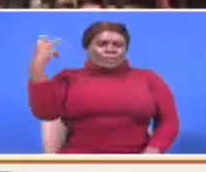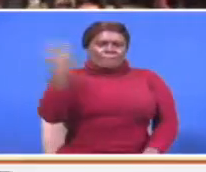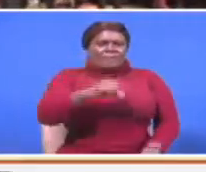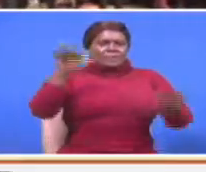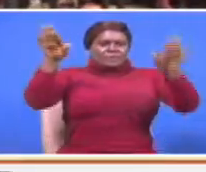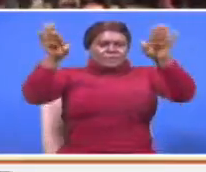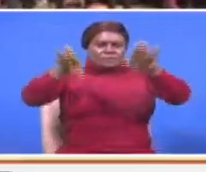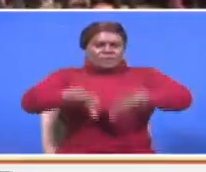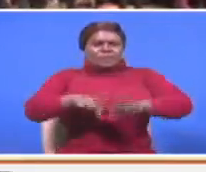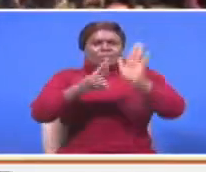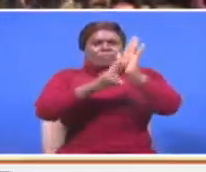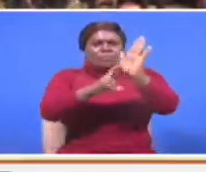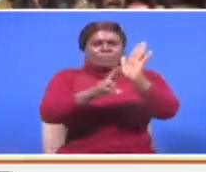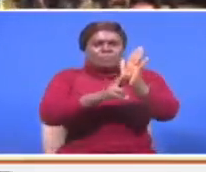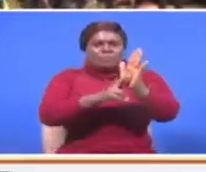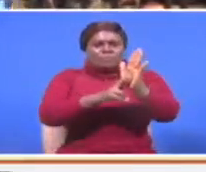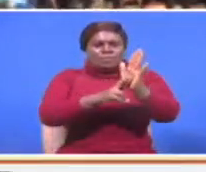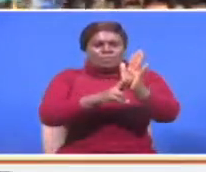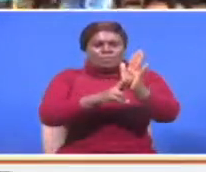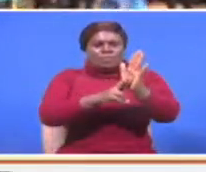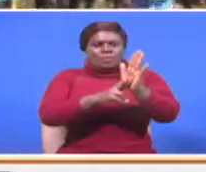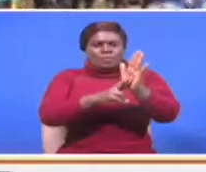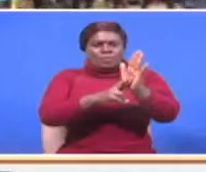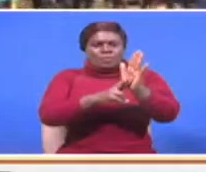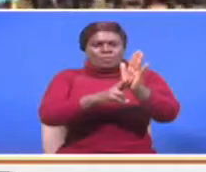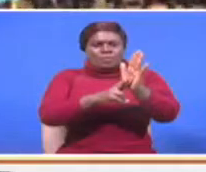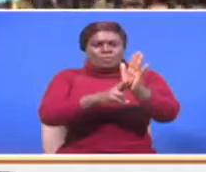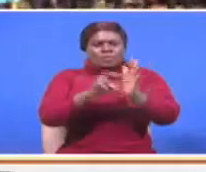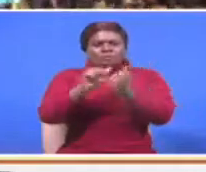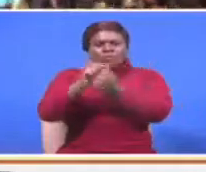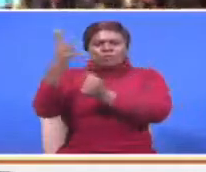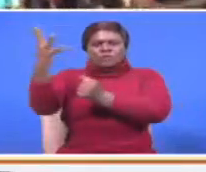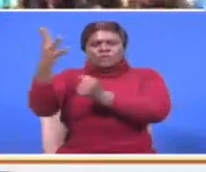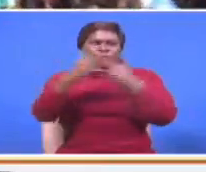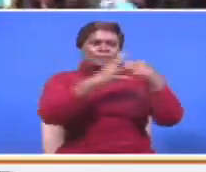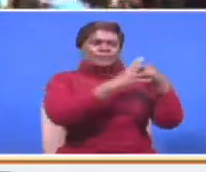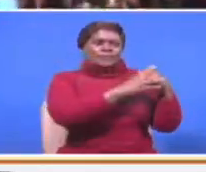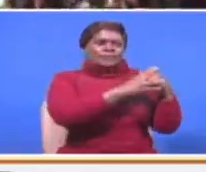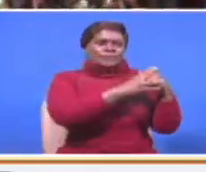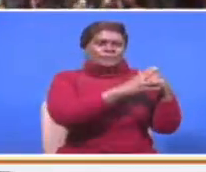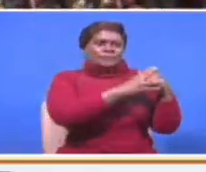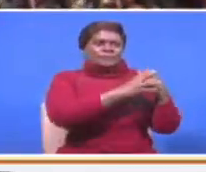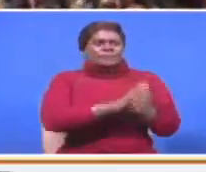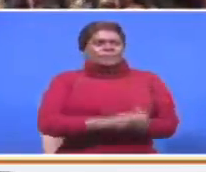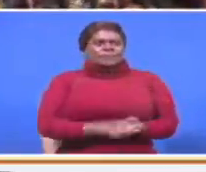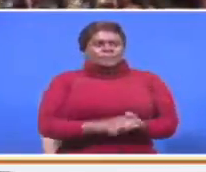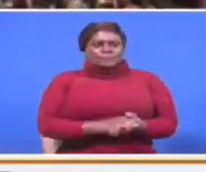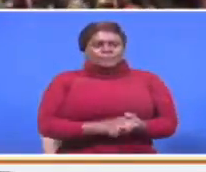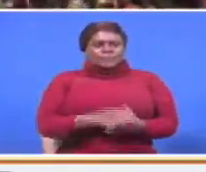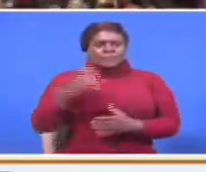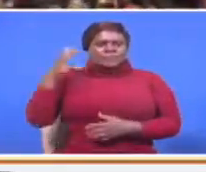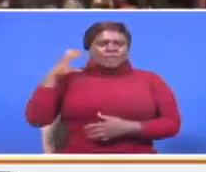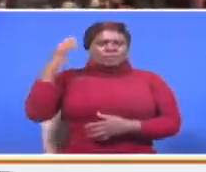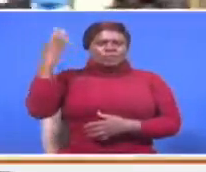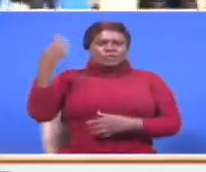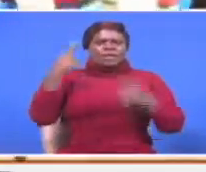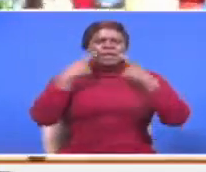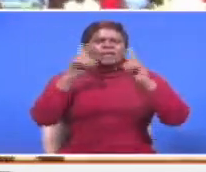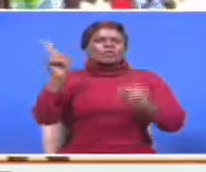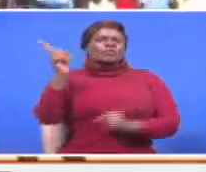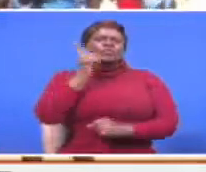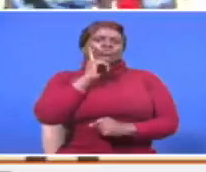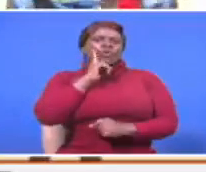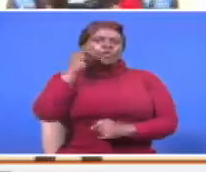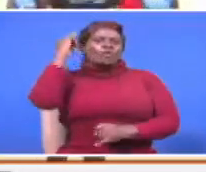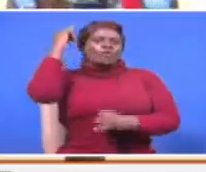Valley representatives St. Bridget Girls 14-9. Three champions will be declared tomorrow